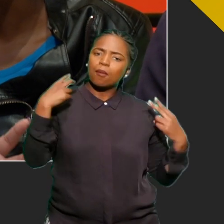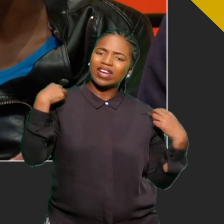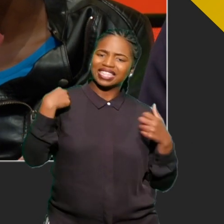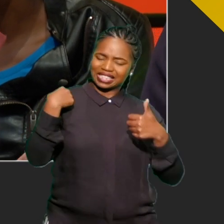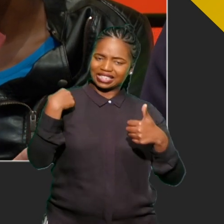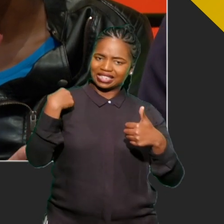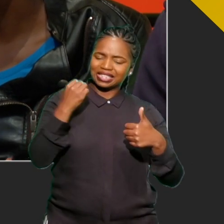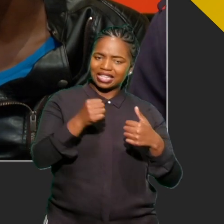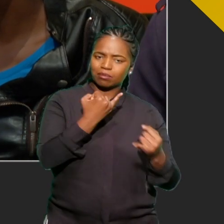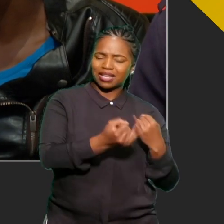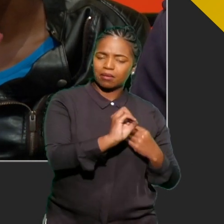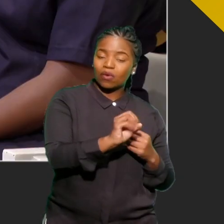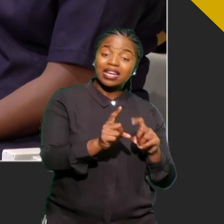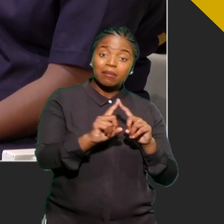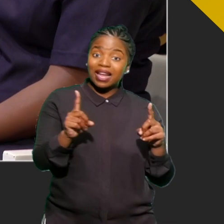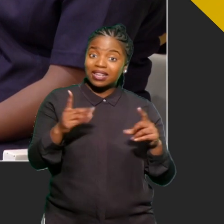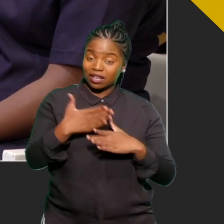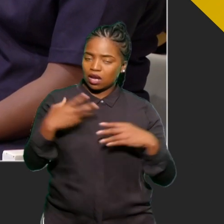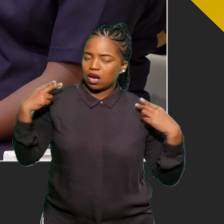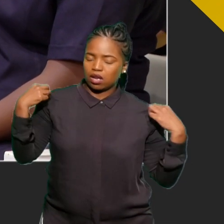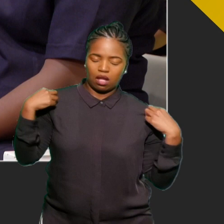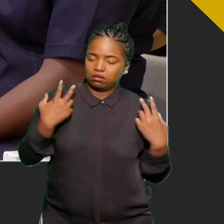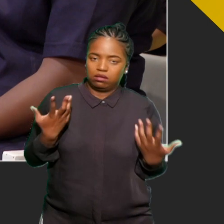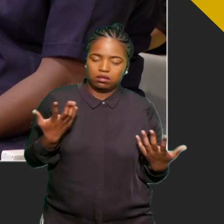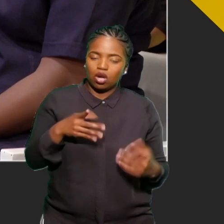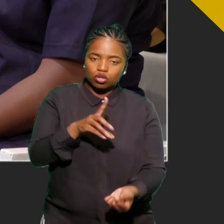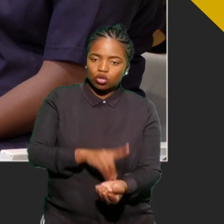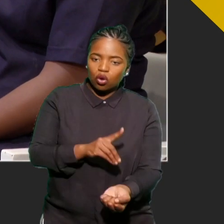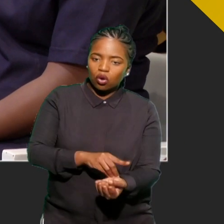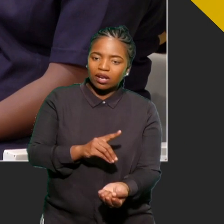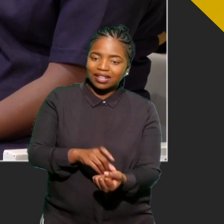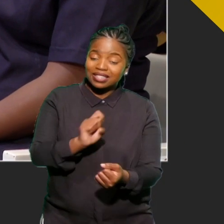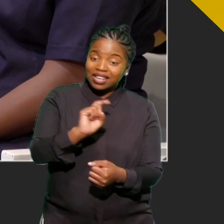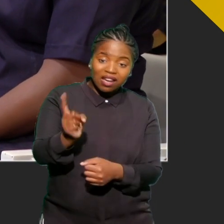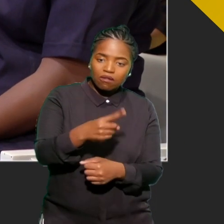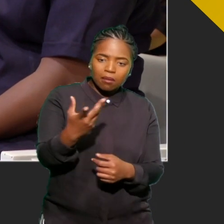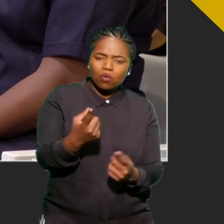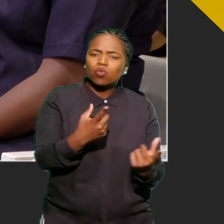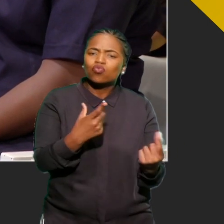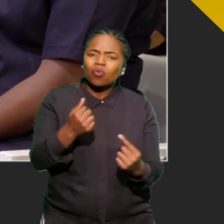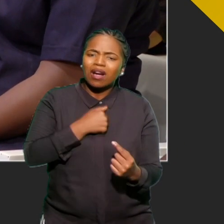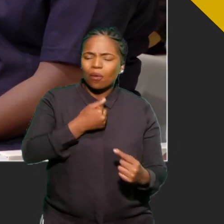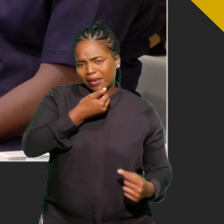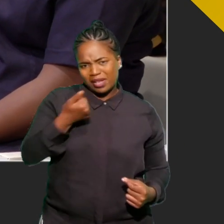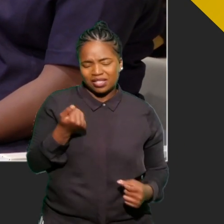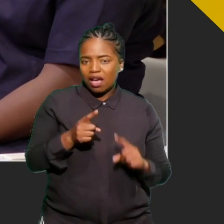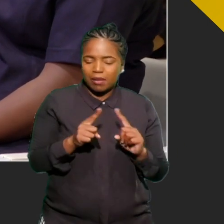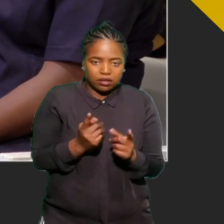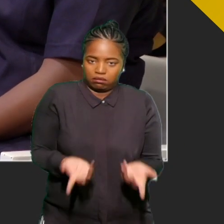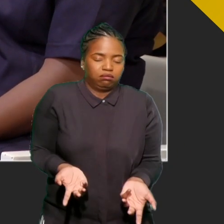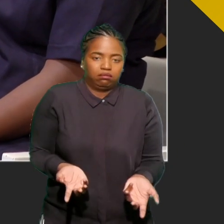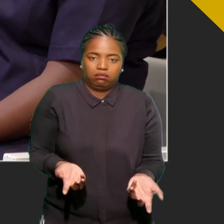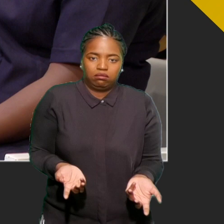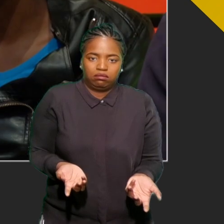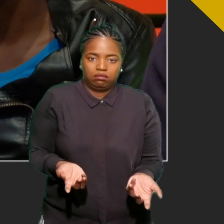Yes, we've got our own mistakes, but as nurses, as healthcare workers, as doctors, everyone involved, we are doing our best. It's just